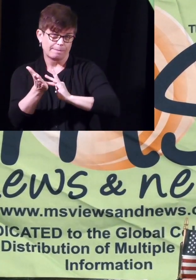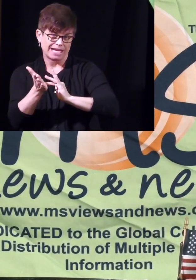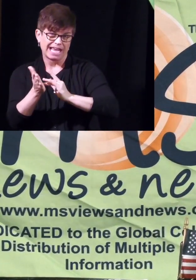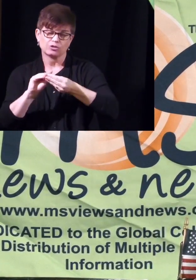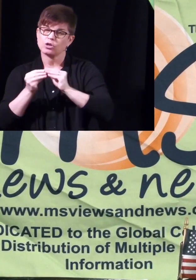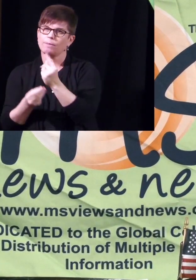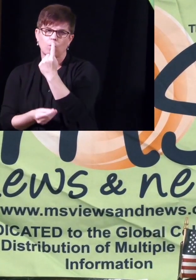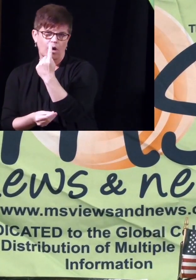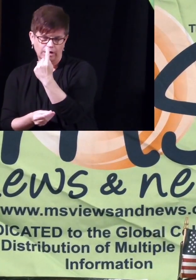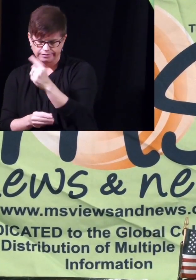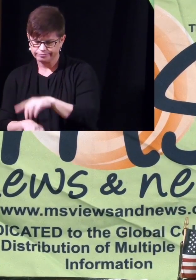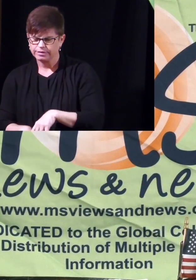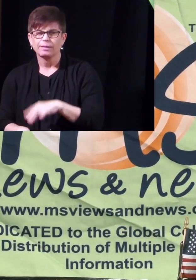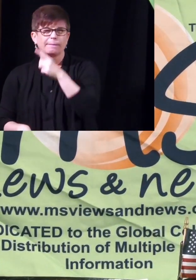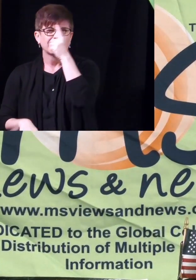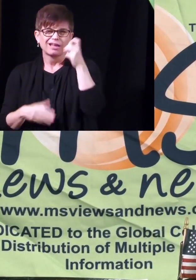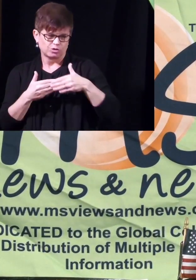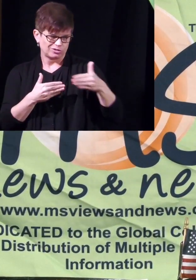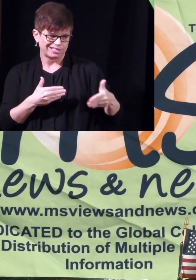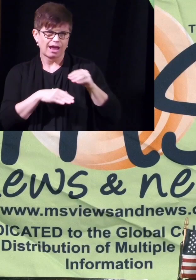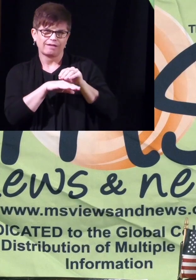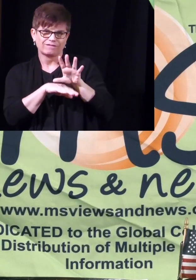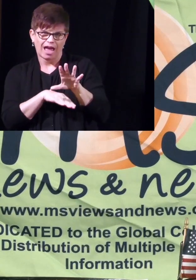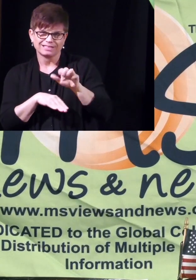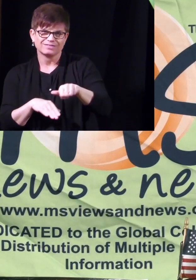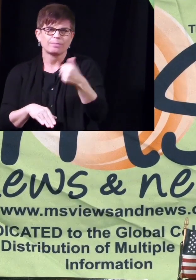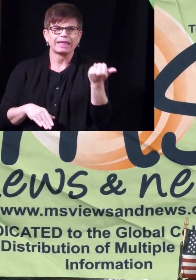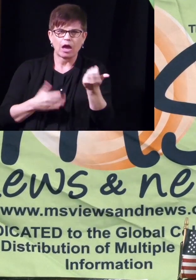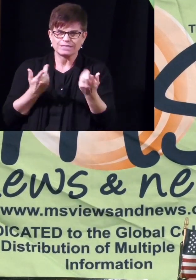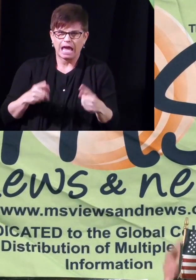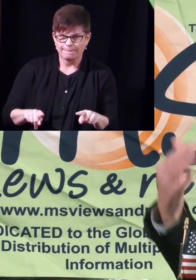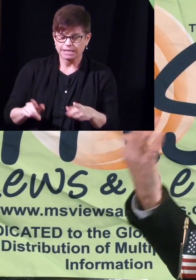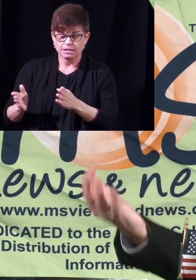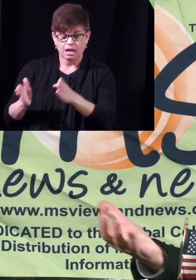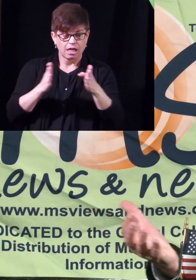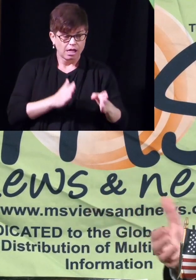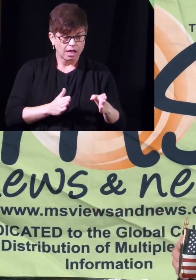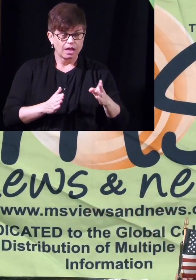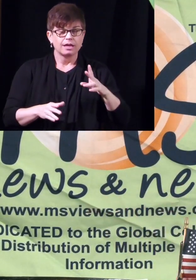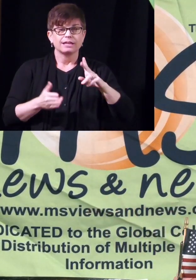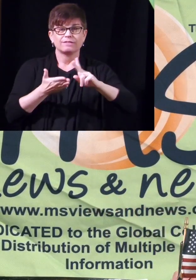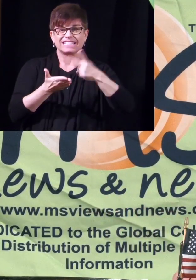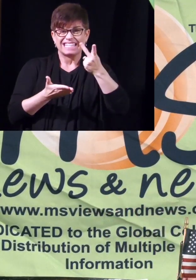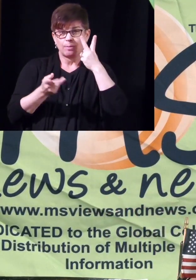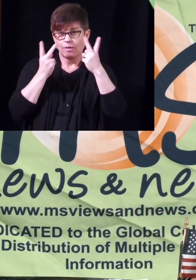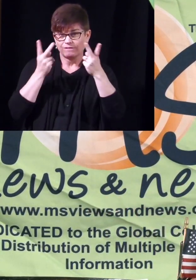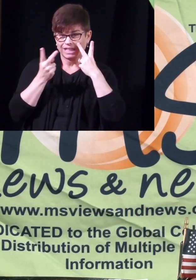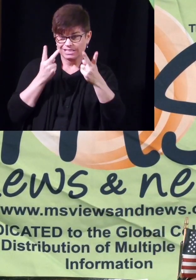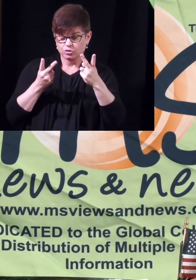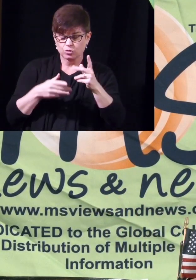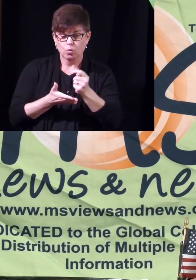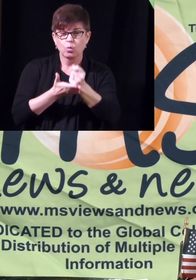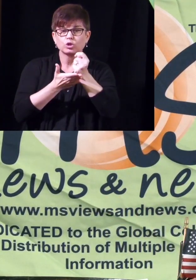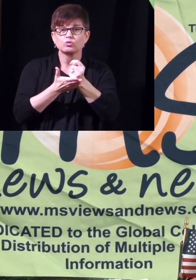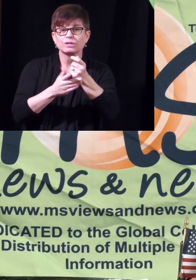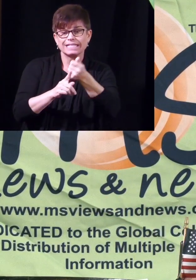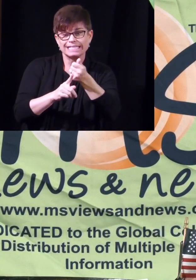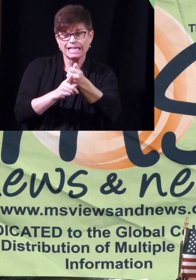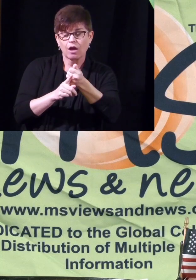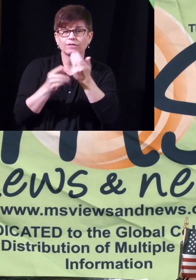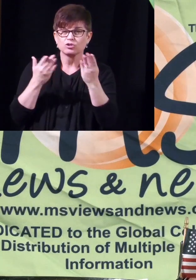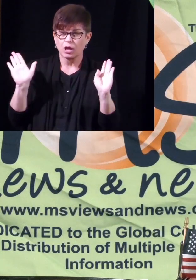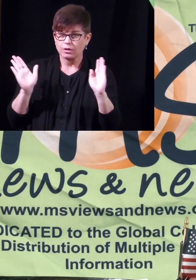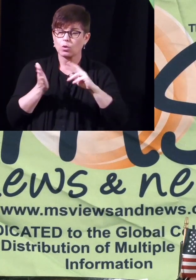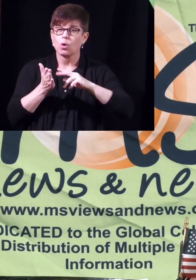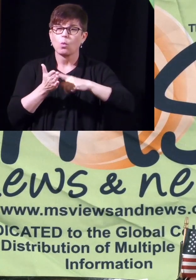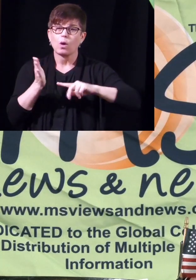one. Number two is if the symptom is double vision, we need to treat the symptom itself. In general, if someone has double vision,